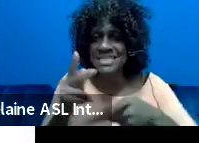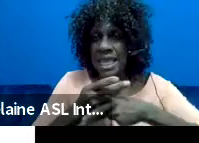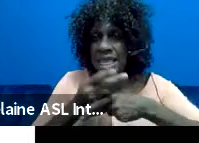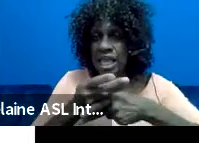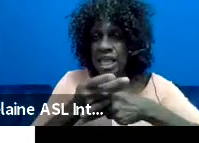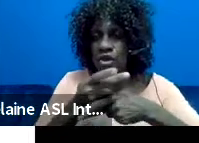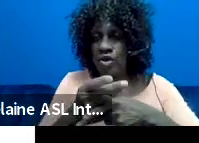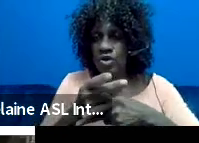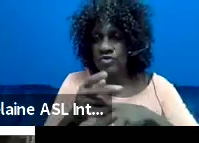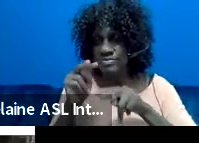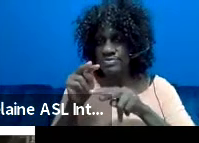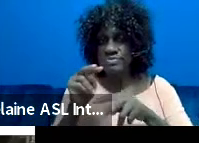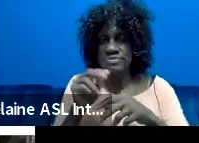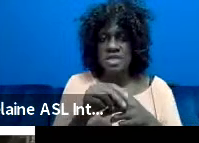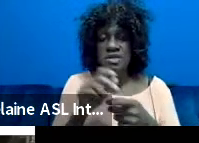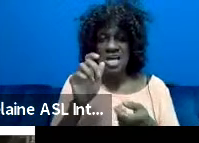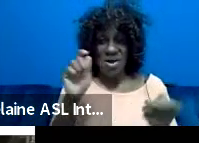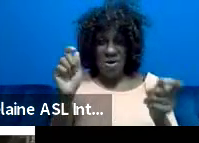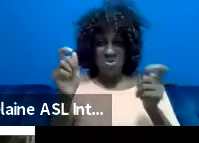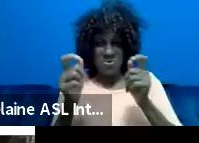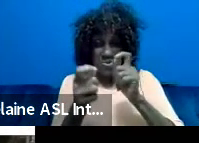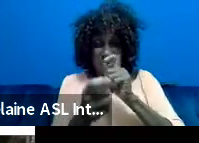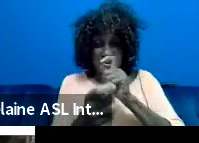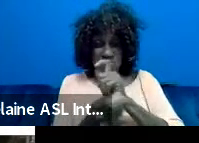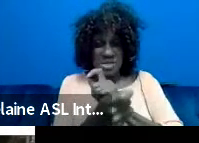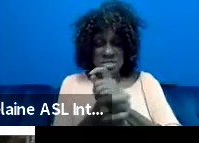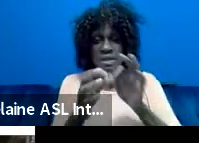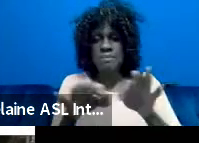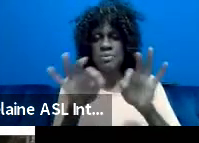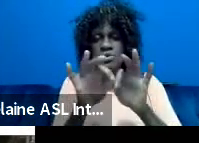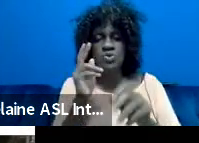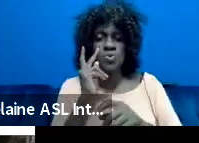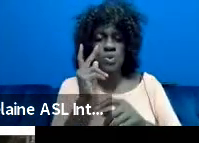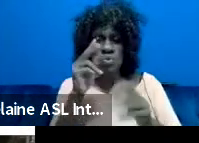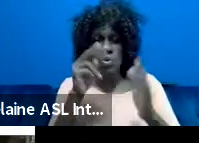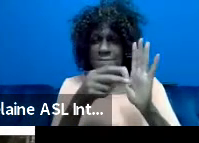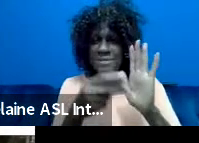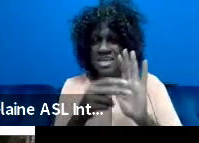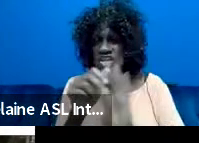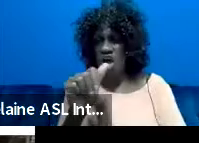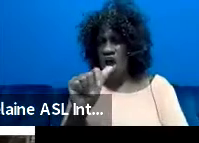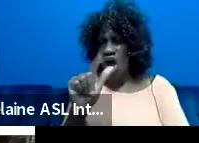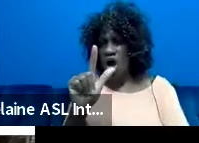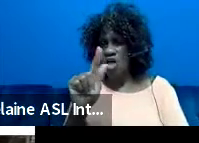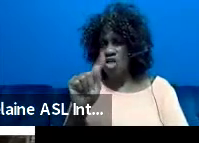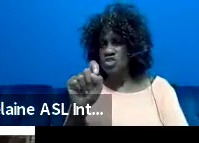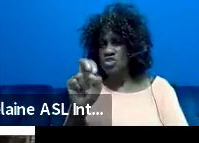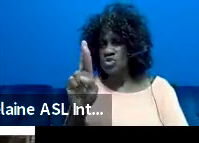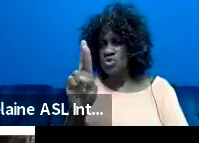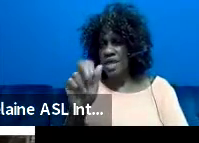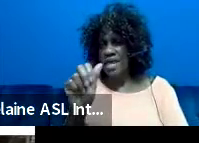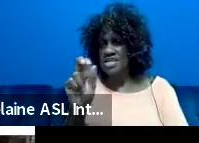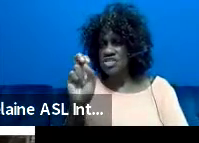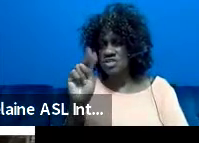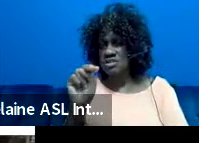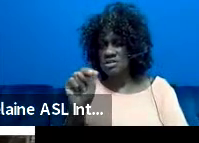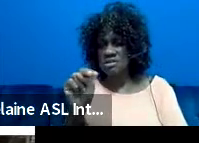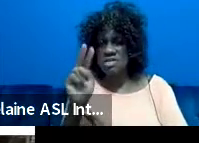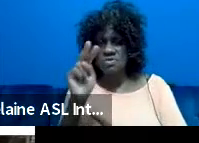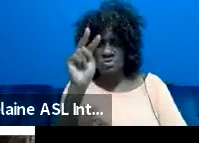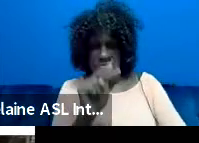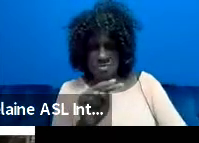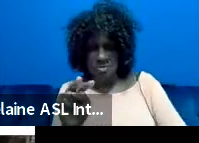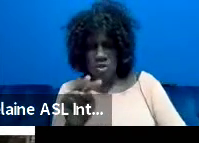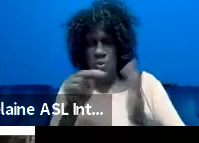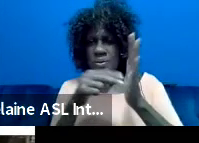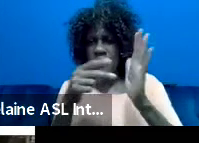okay? An alteration, and it's important to read the alteration definition from the standards. I think a lot can be gained from just reading that